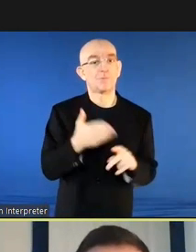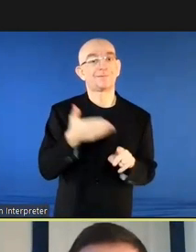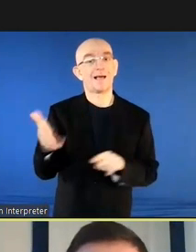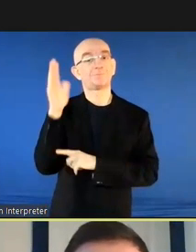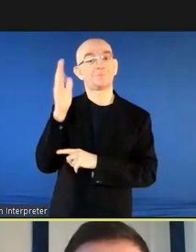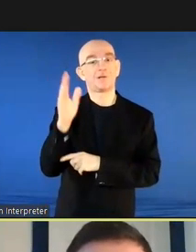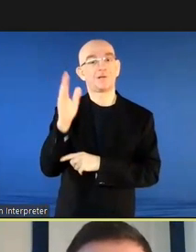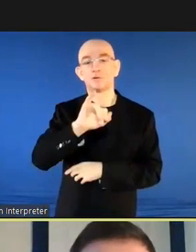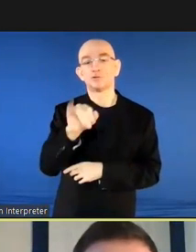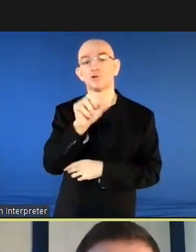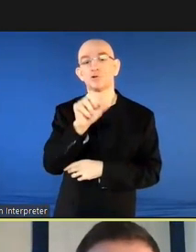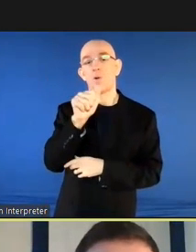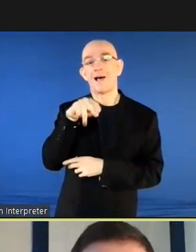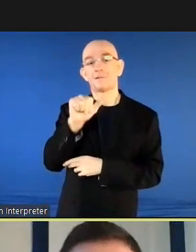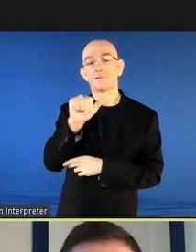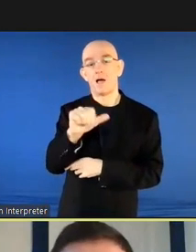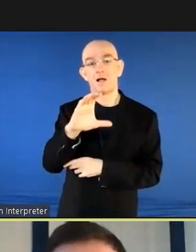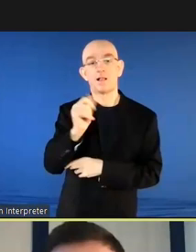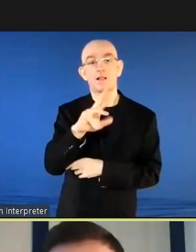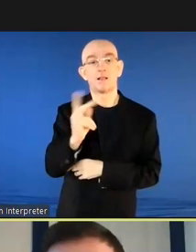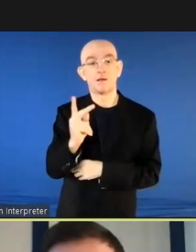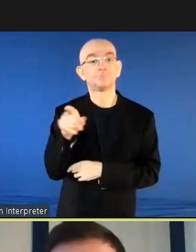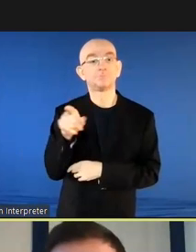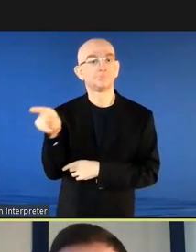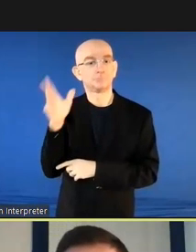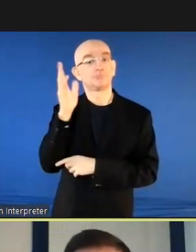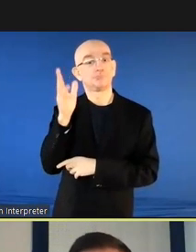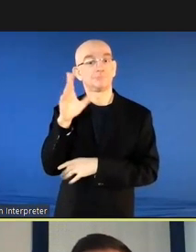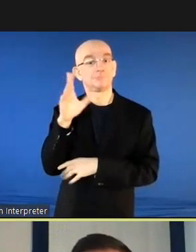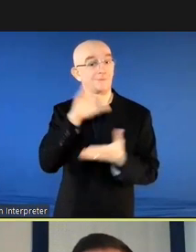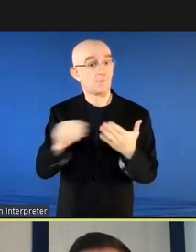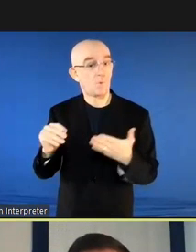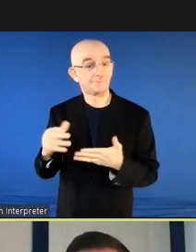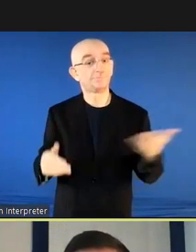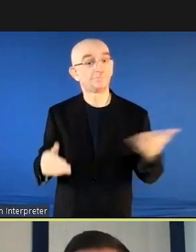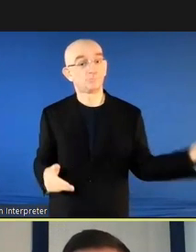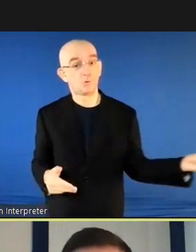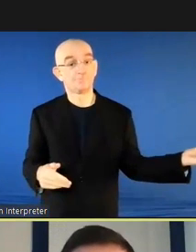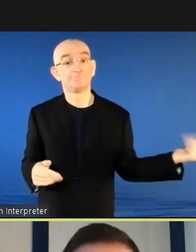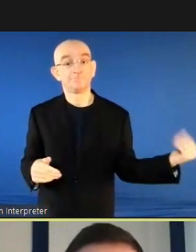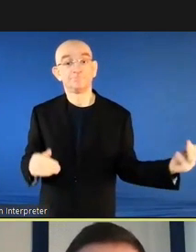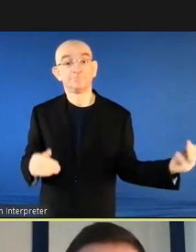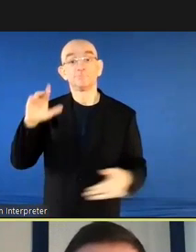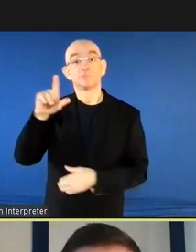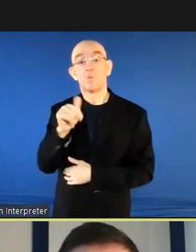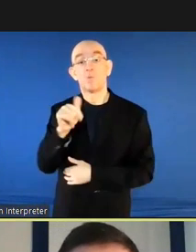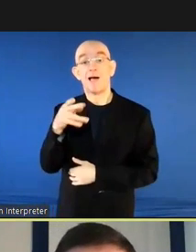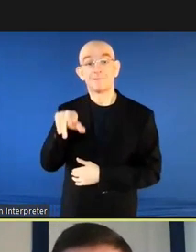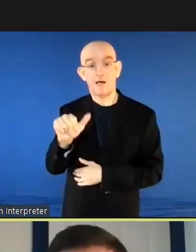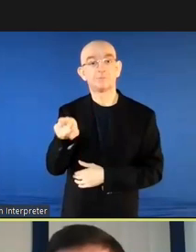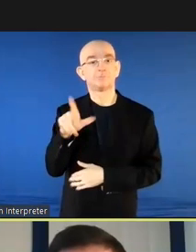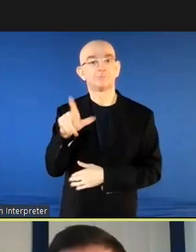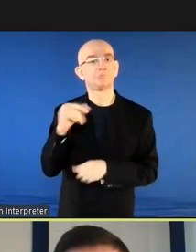and its findings. Joanna began her career in international development, managing the healthcare response to the Afghan refugee crisis